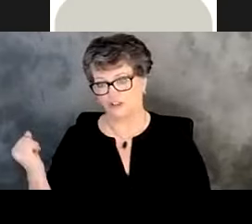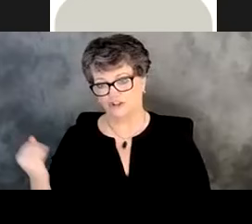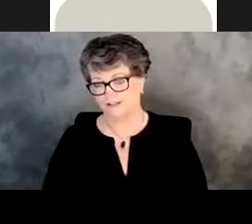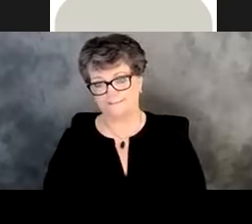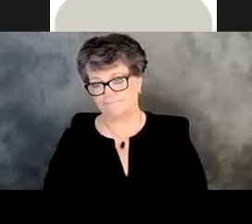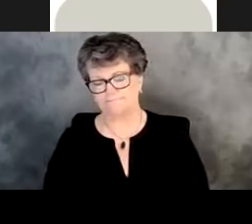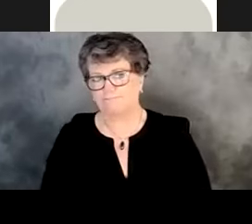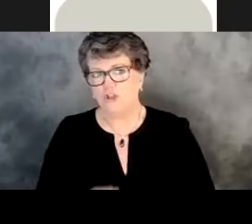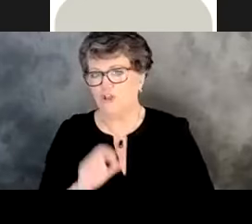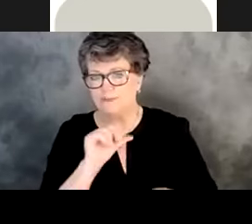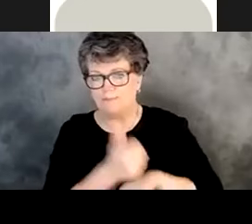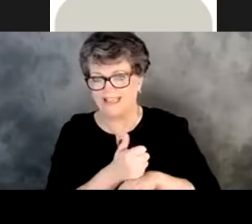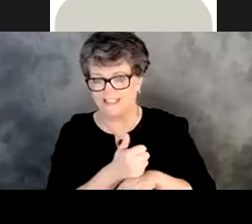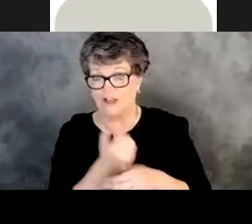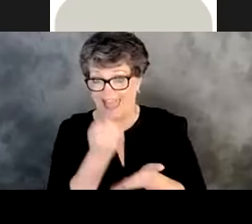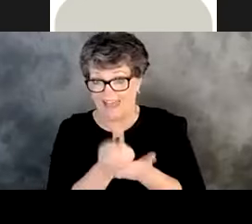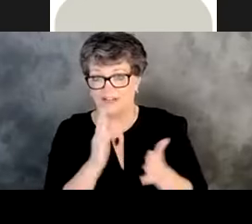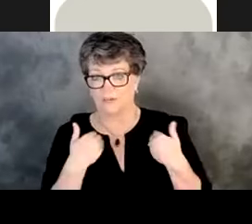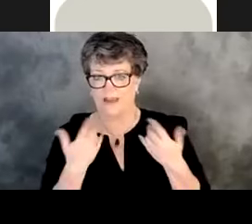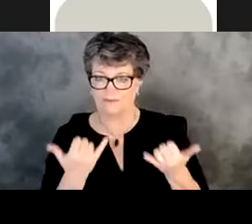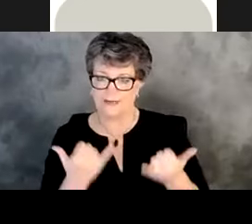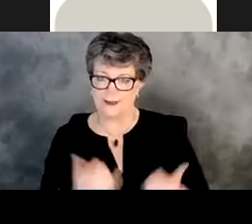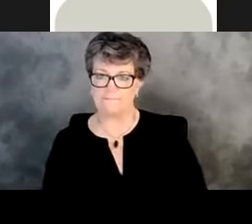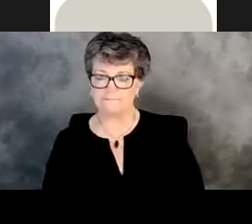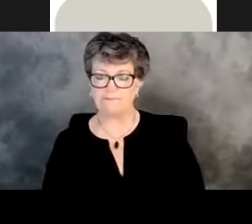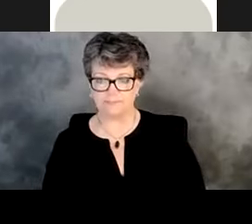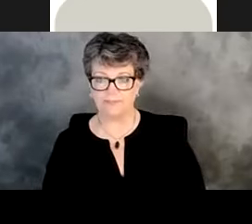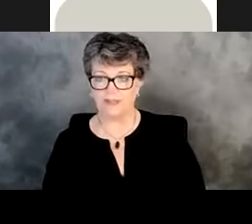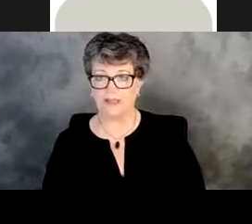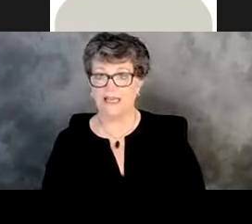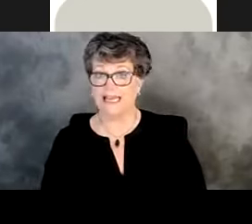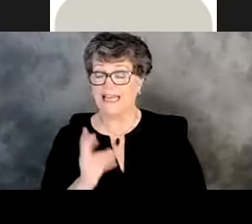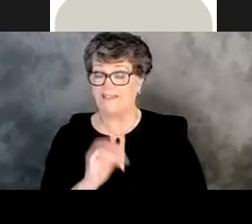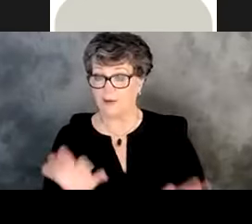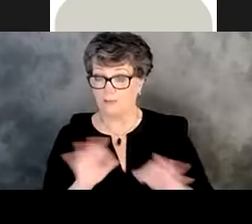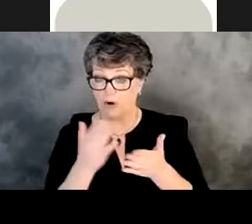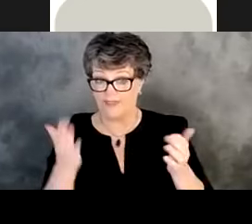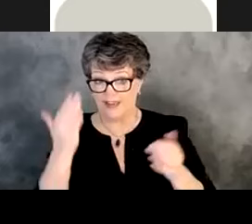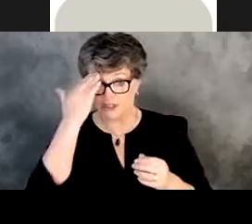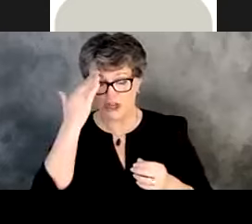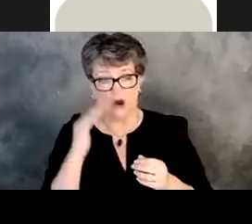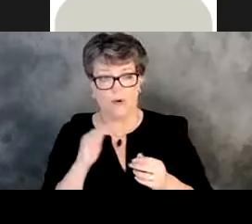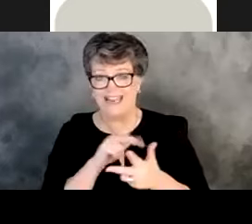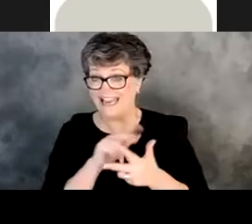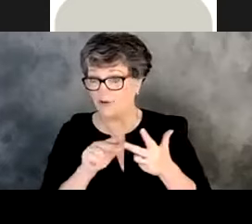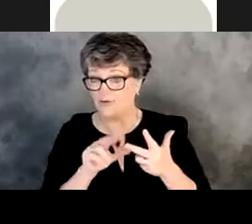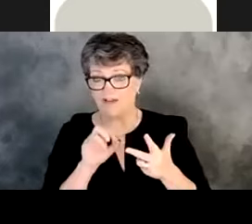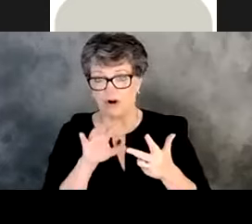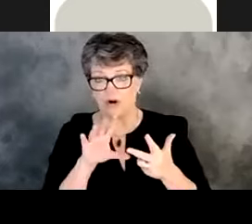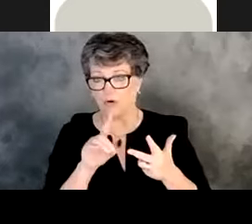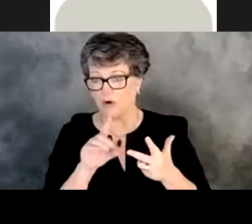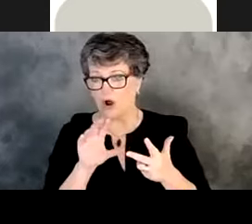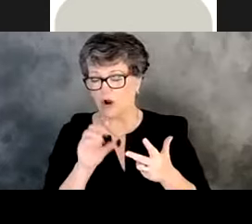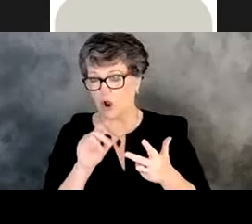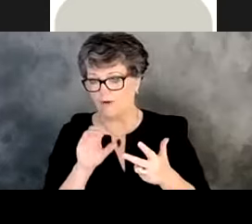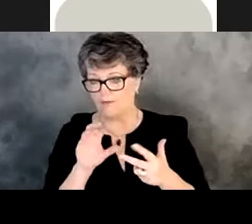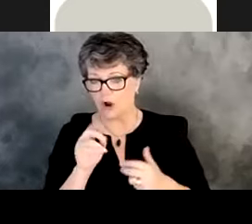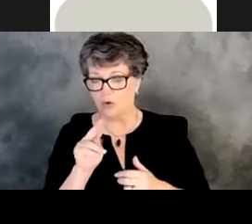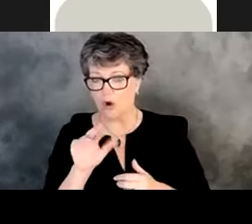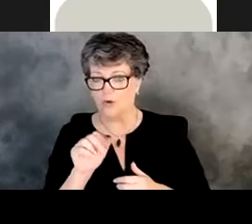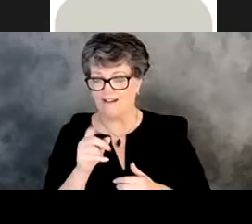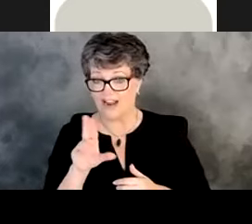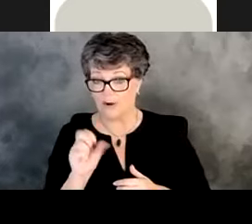just based on the evidence that we have right now. Key thing to know, neither one of these has coronavirus, the same way that if I hand you a